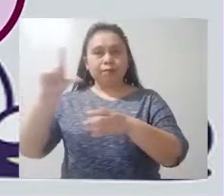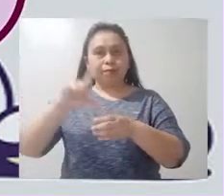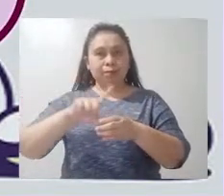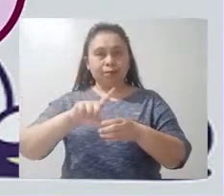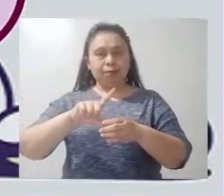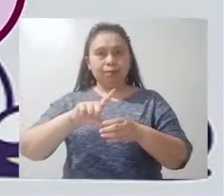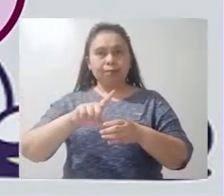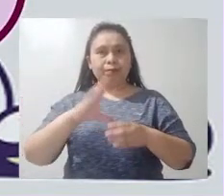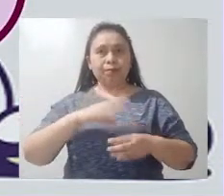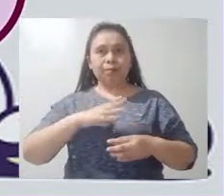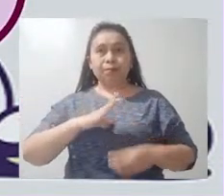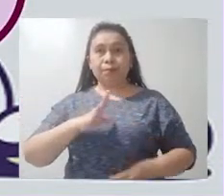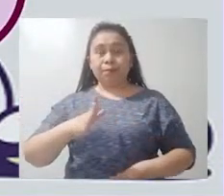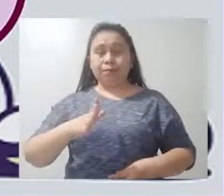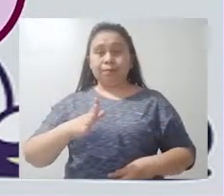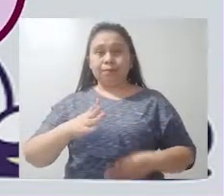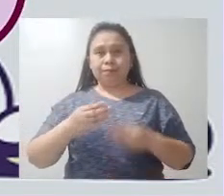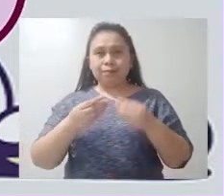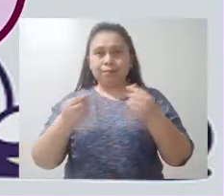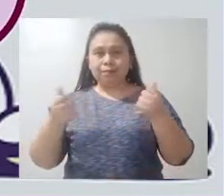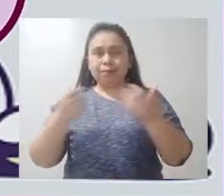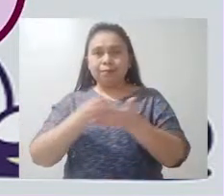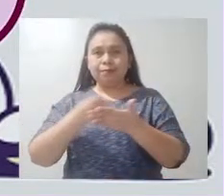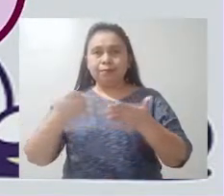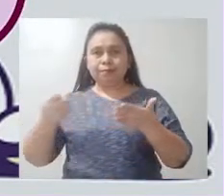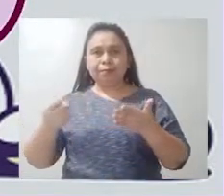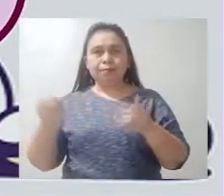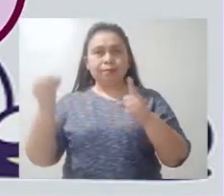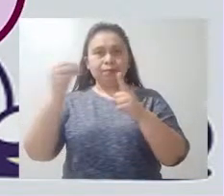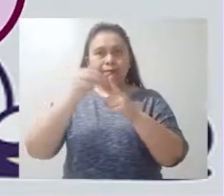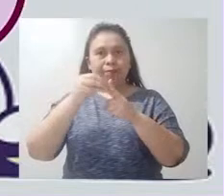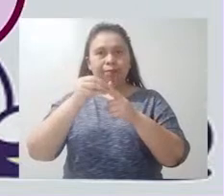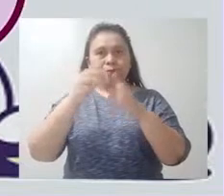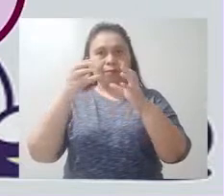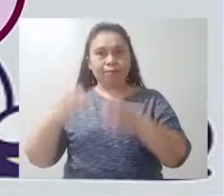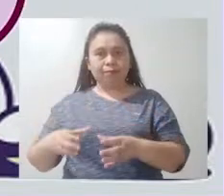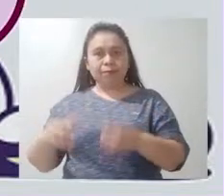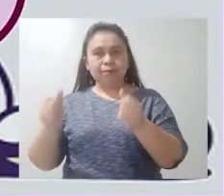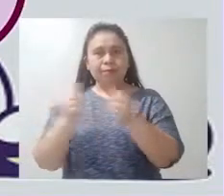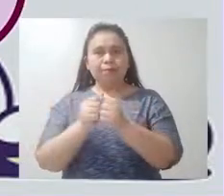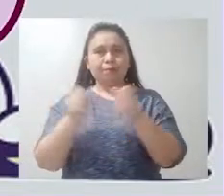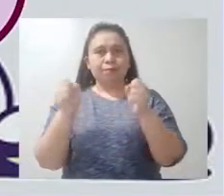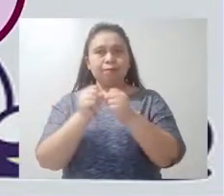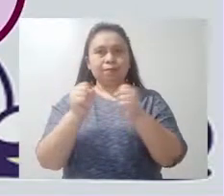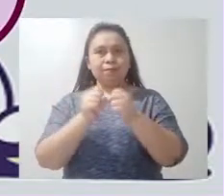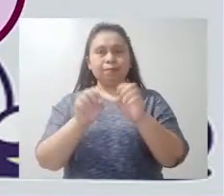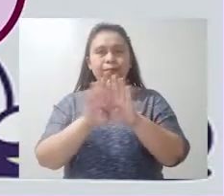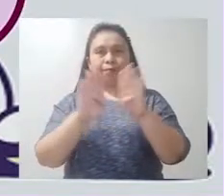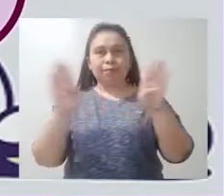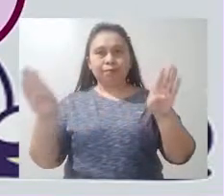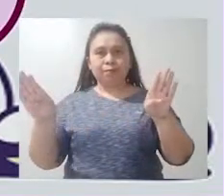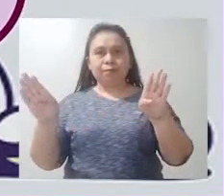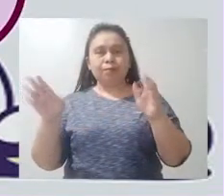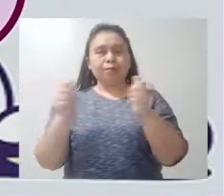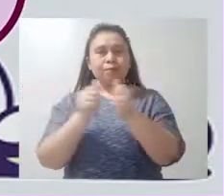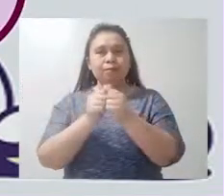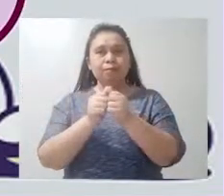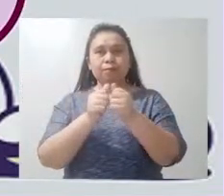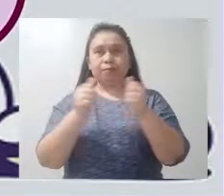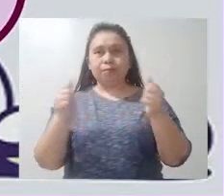or fine-grained substances into containers with a small opening. Without a